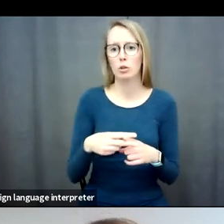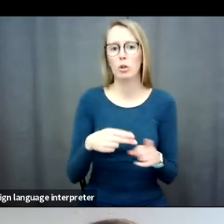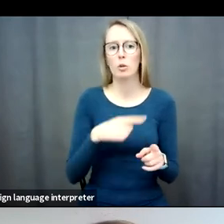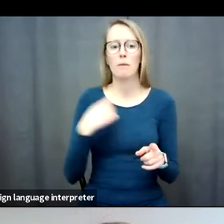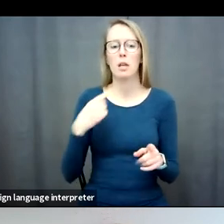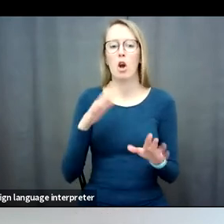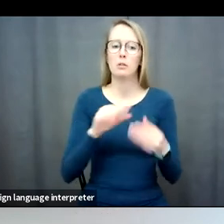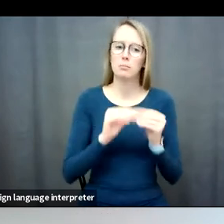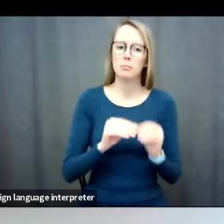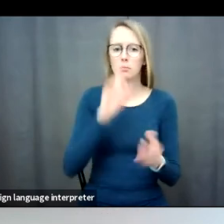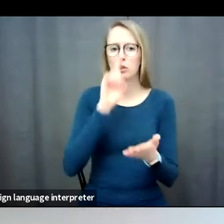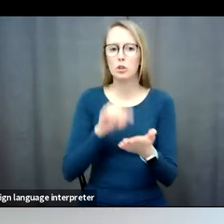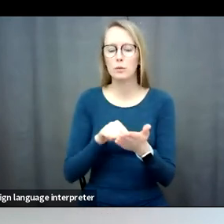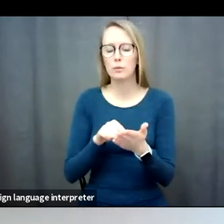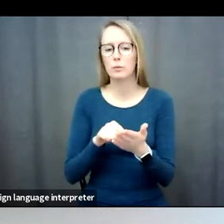to raise